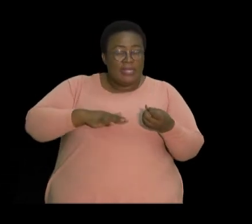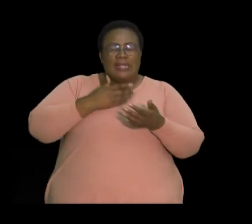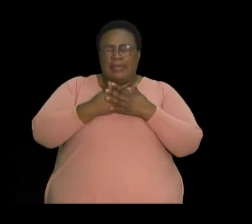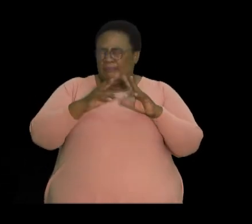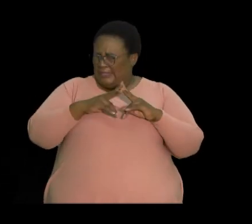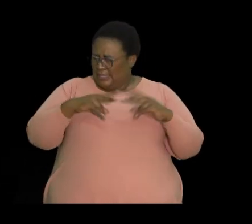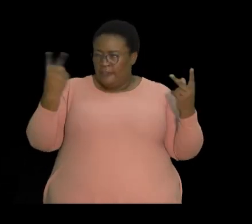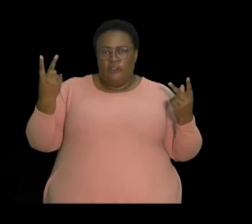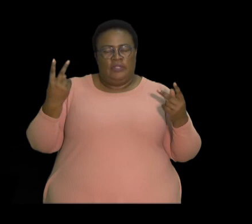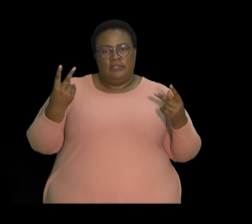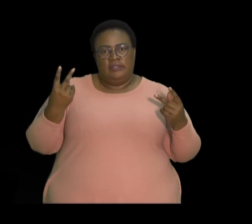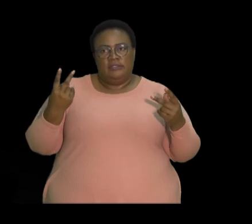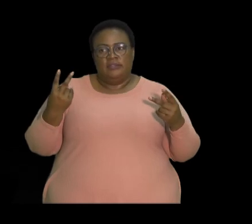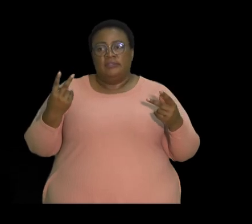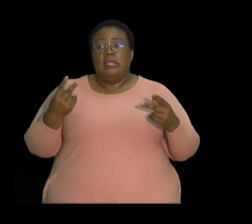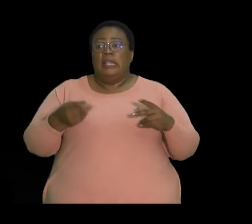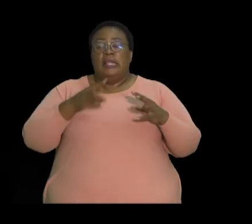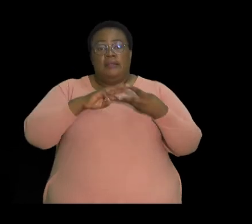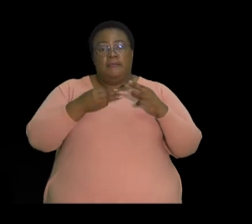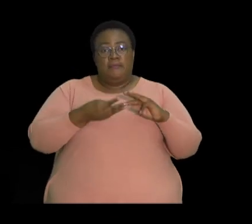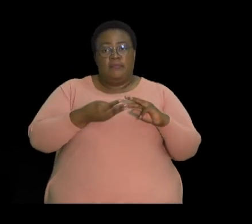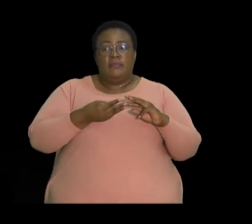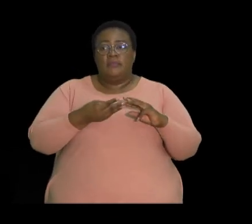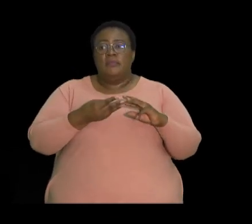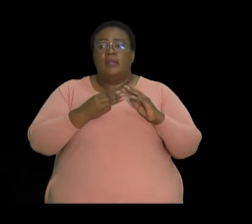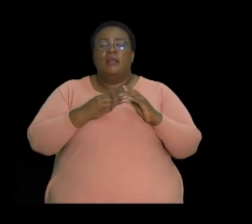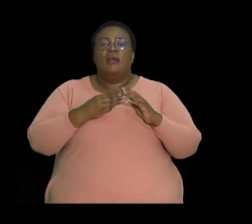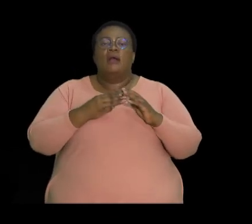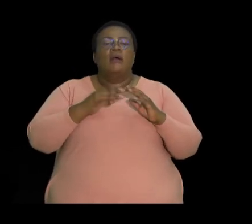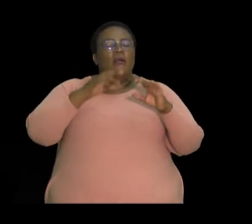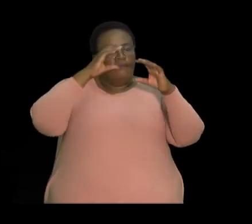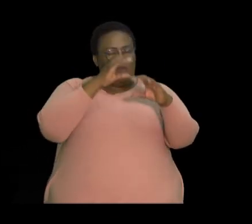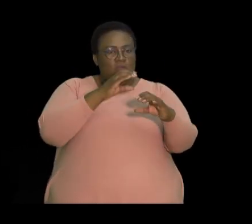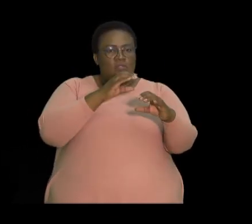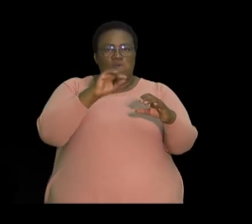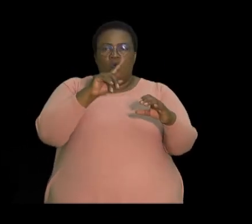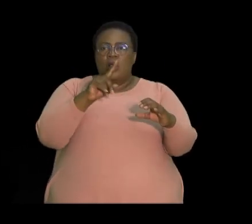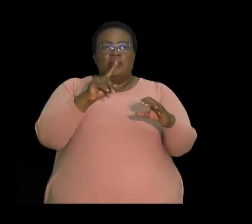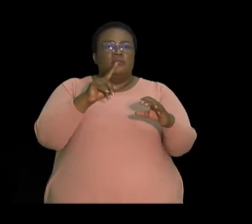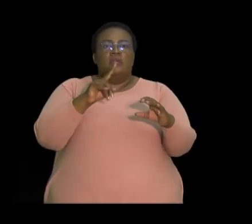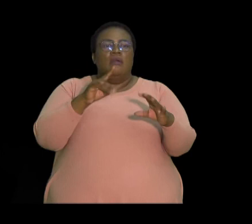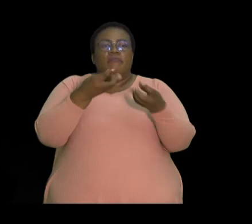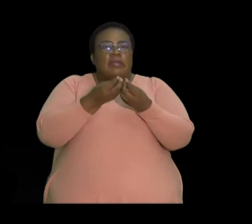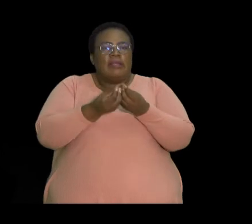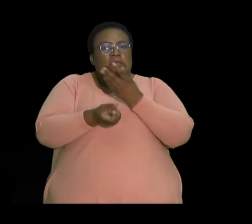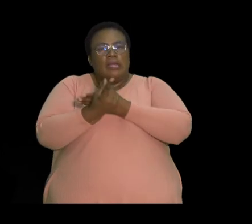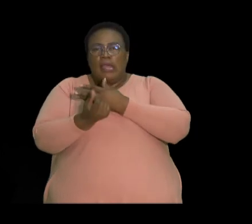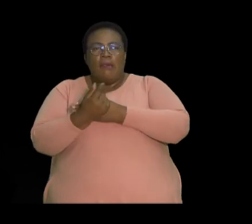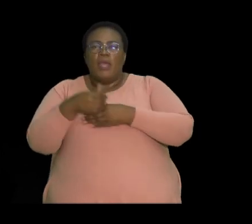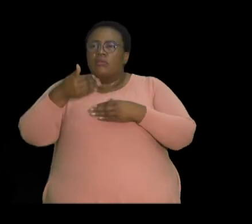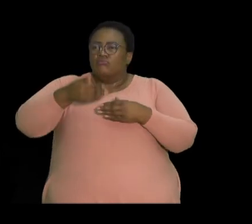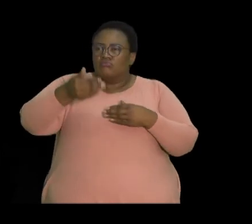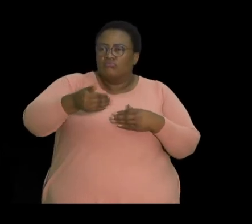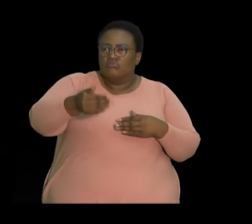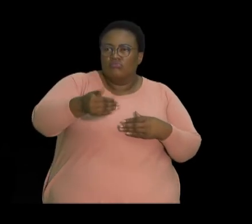be something completely different from what we want. And then mathematical models normally look at trends and cycles